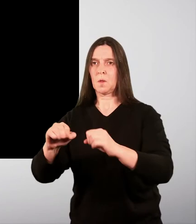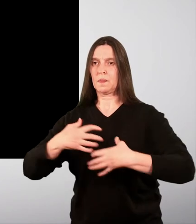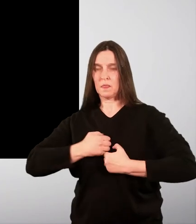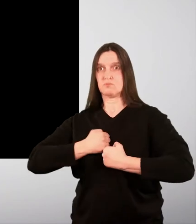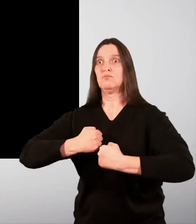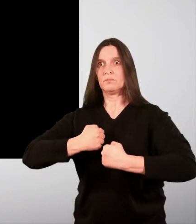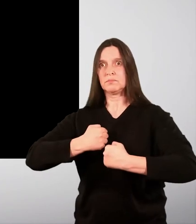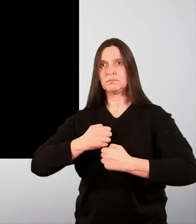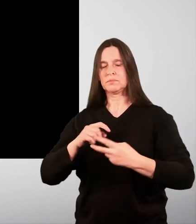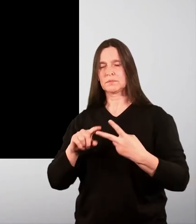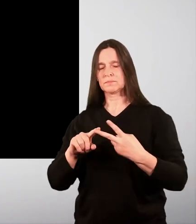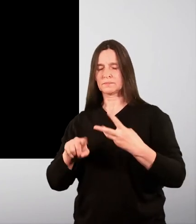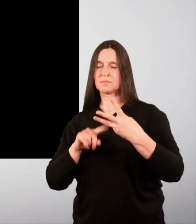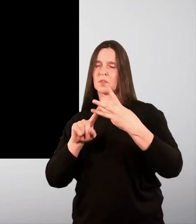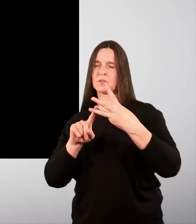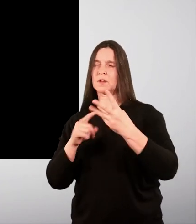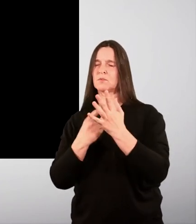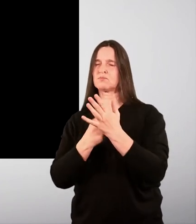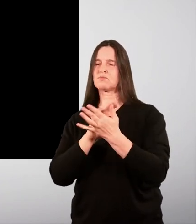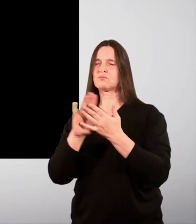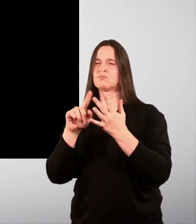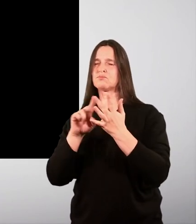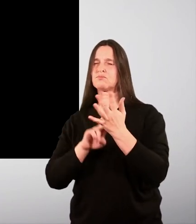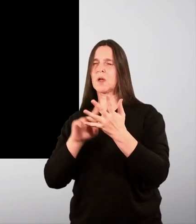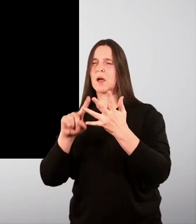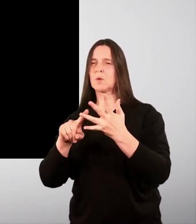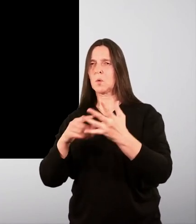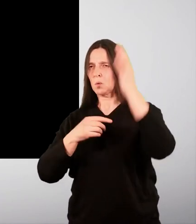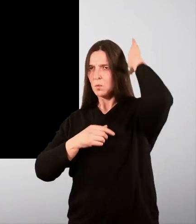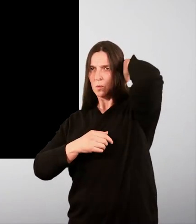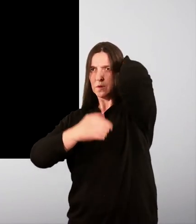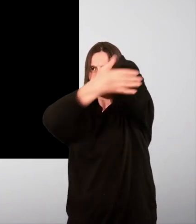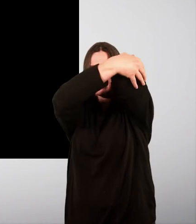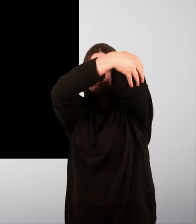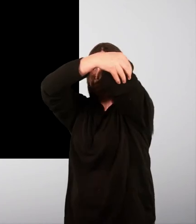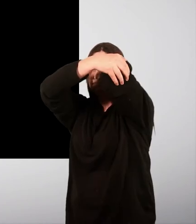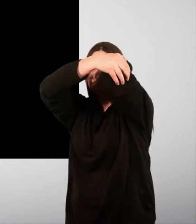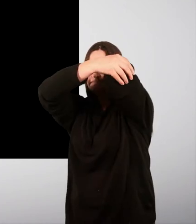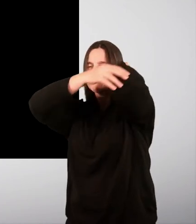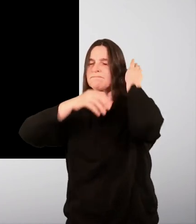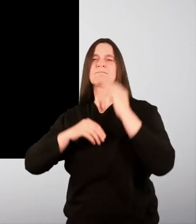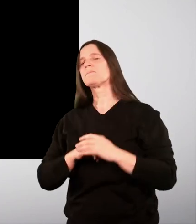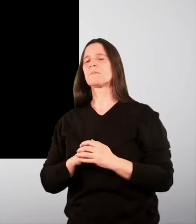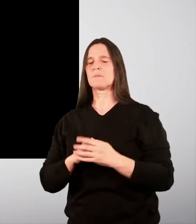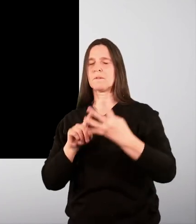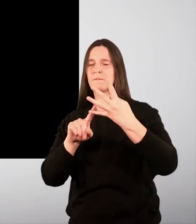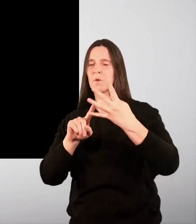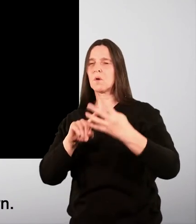breakaway, a clothing grab breakaway, the rhino, a stranglehold release, and cane